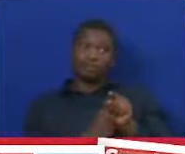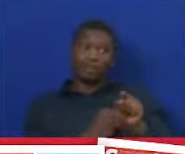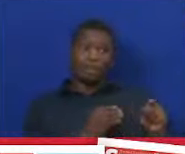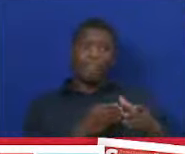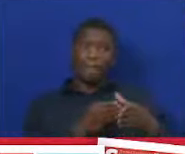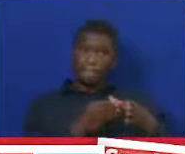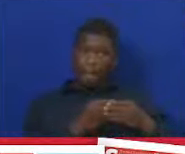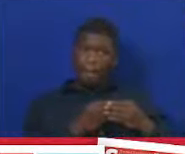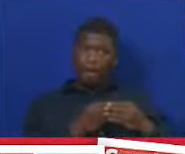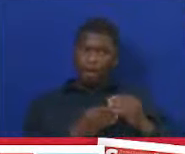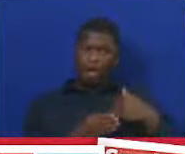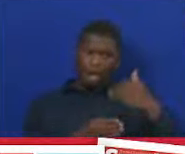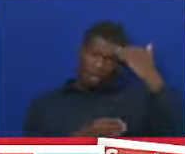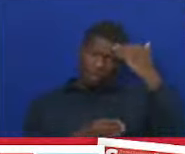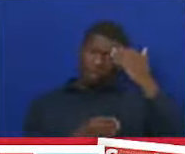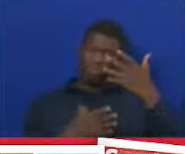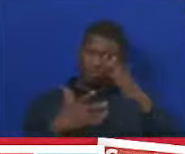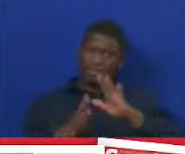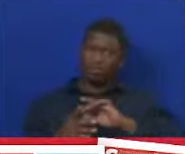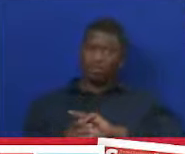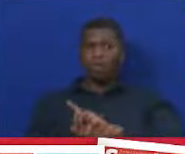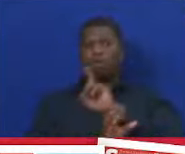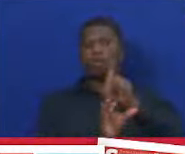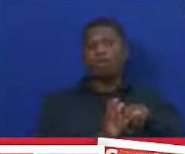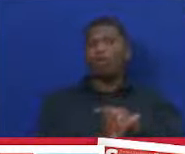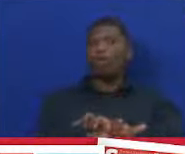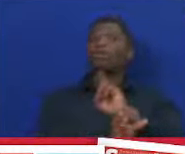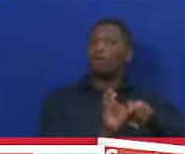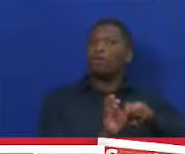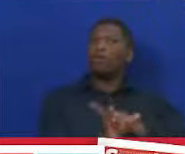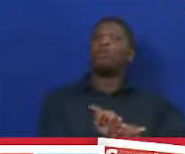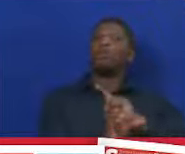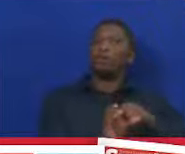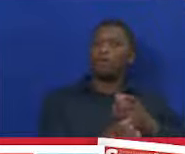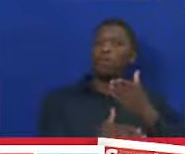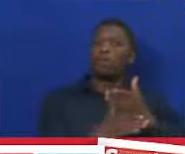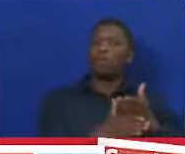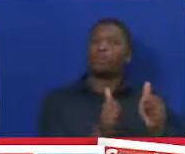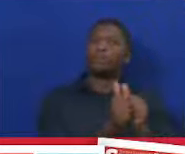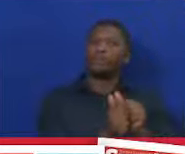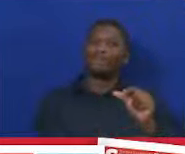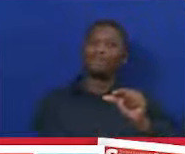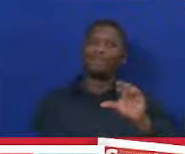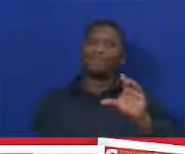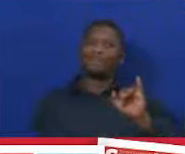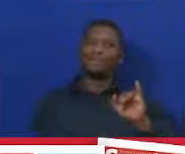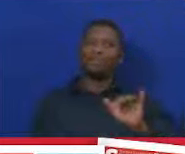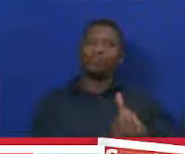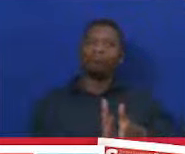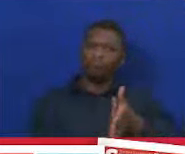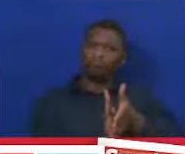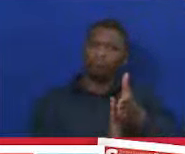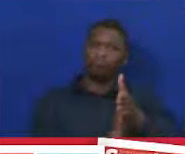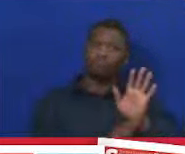GCI Ops, and that we will also be residing together with the